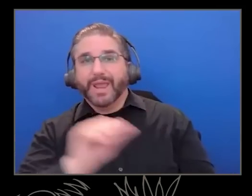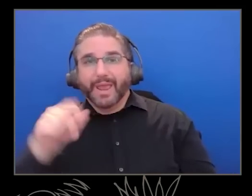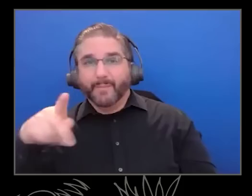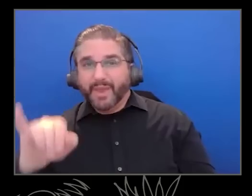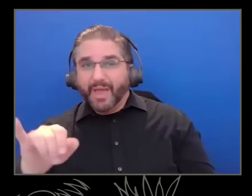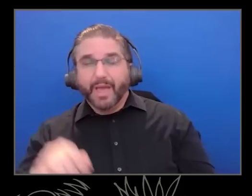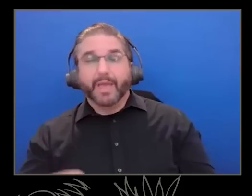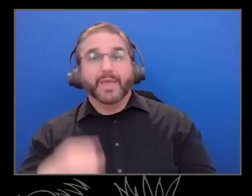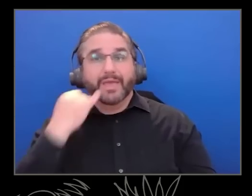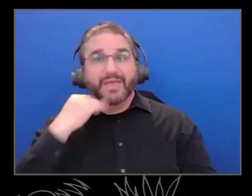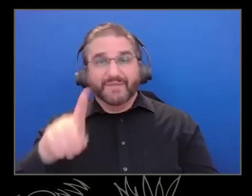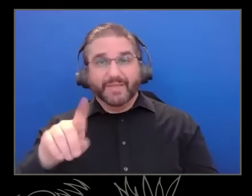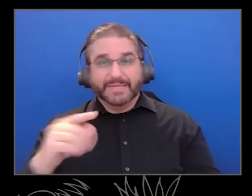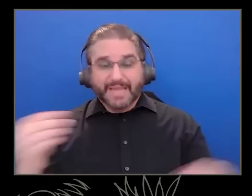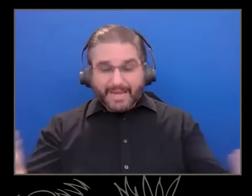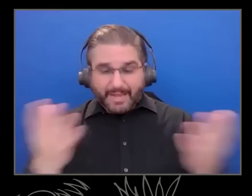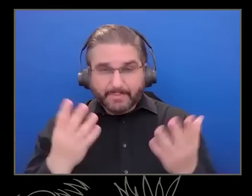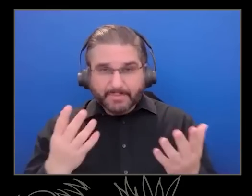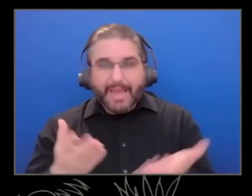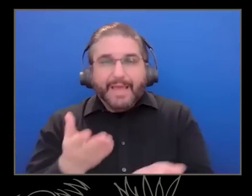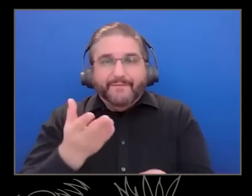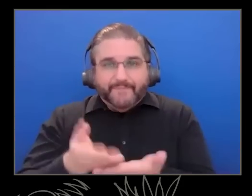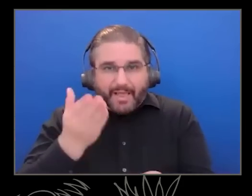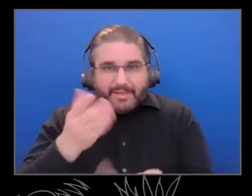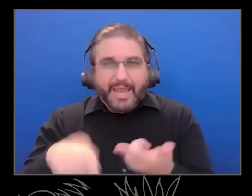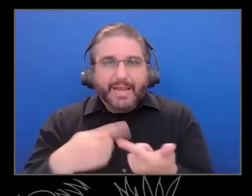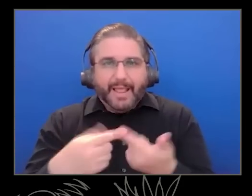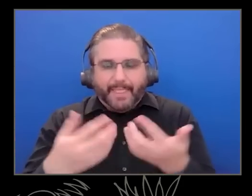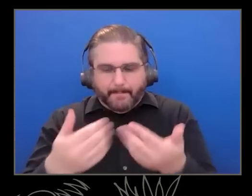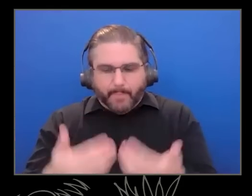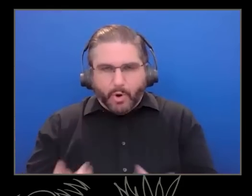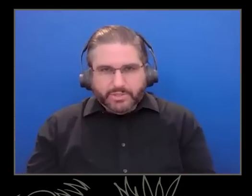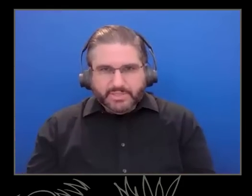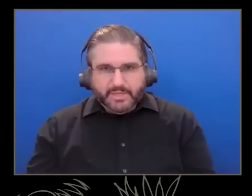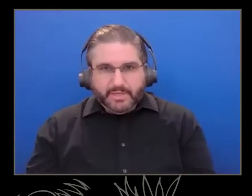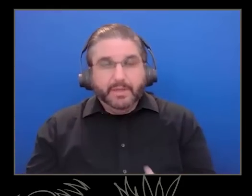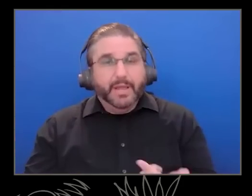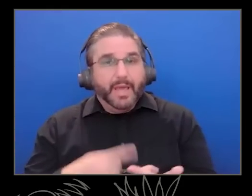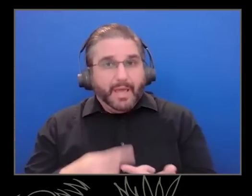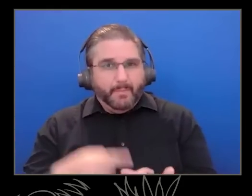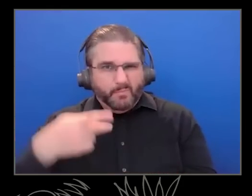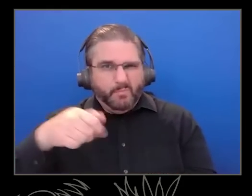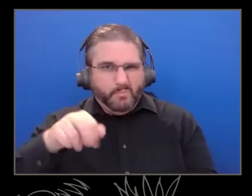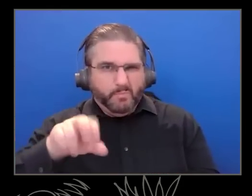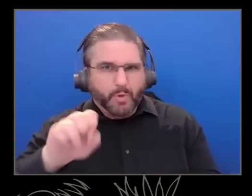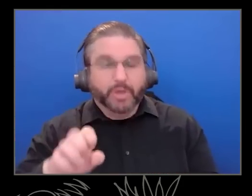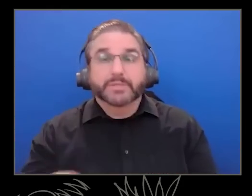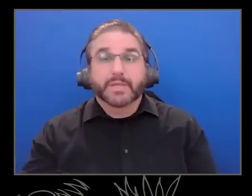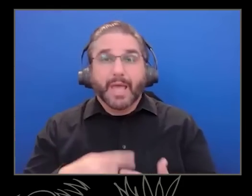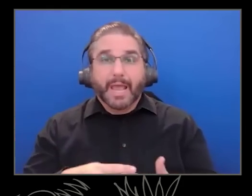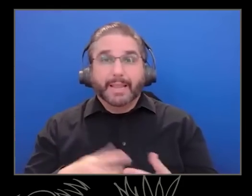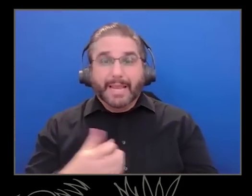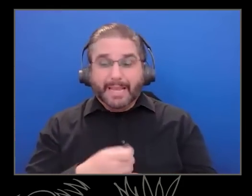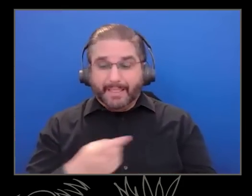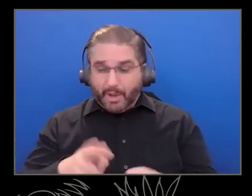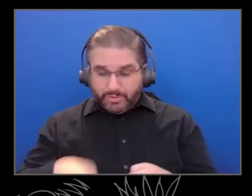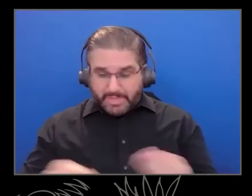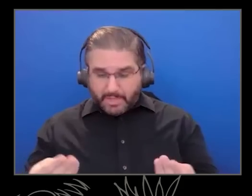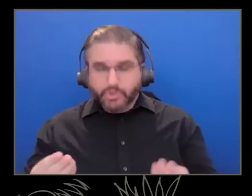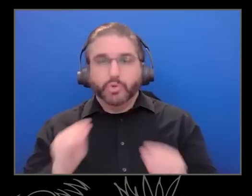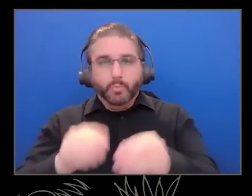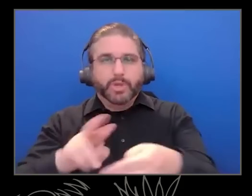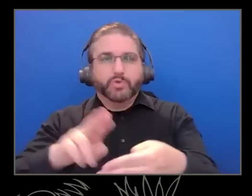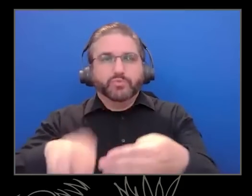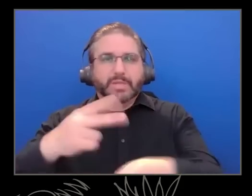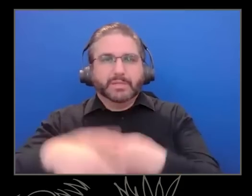back, validate it and parse it, and then take the result of that and put it into a result type. That way you know